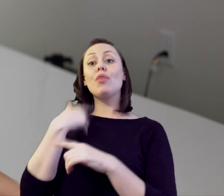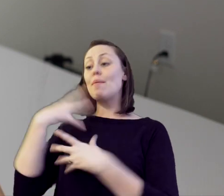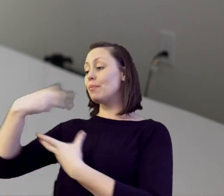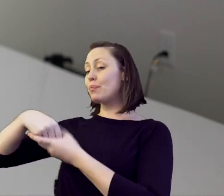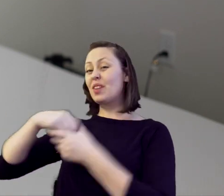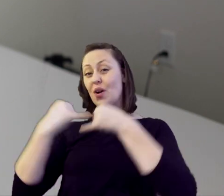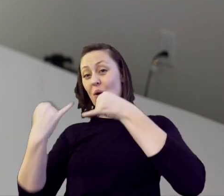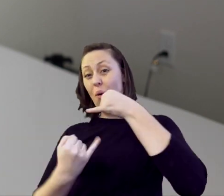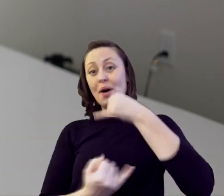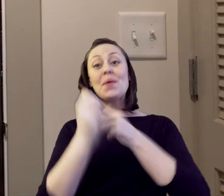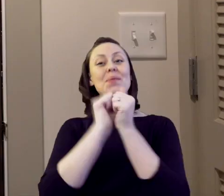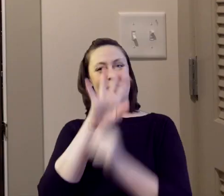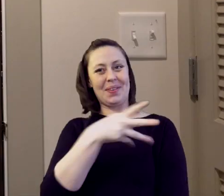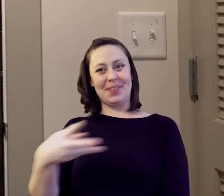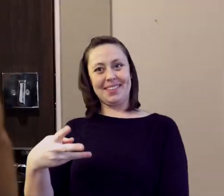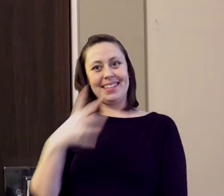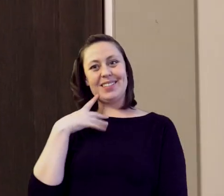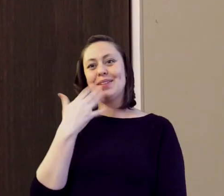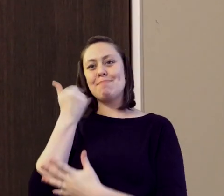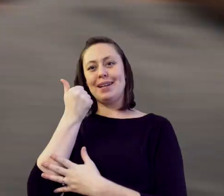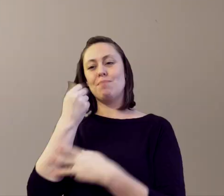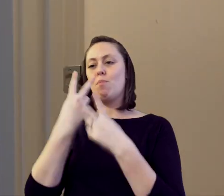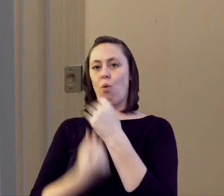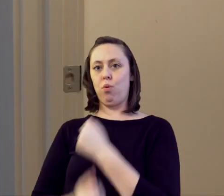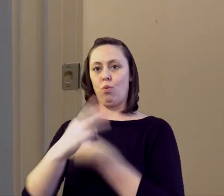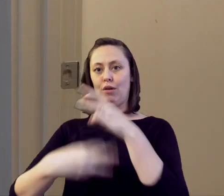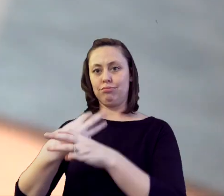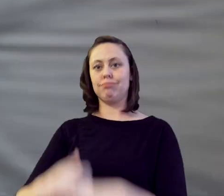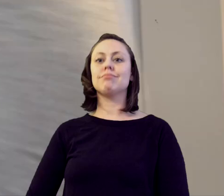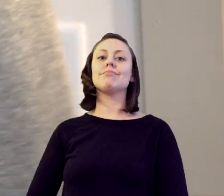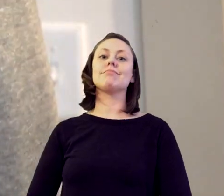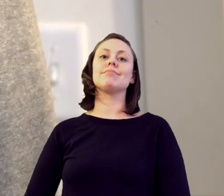coils with the Purple Grid, so you get the best of both worlds.